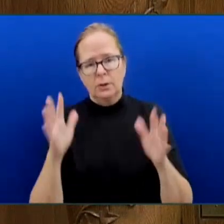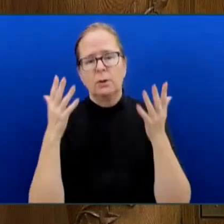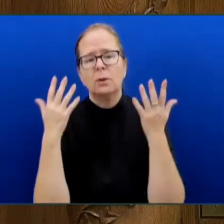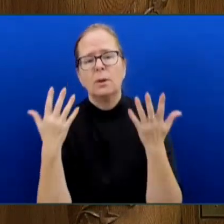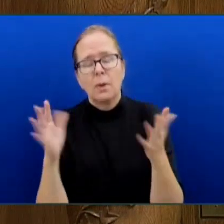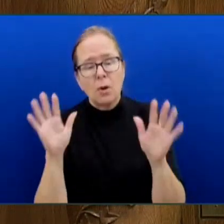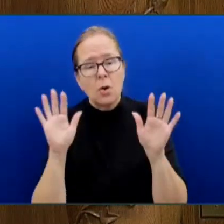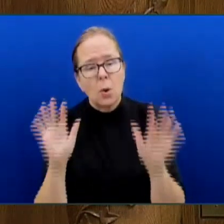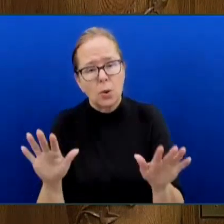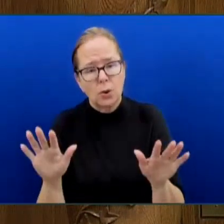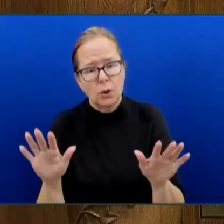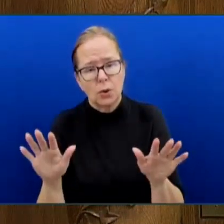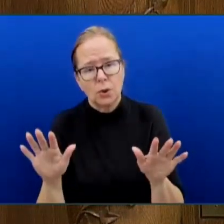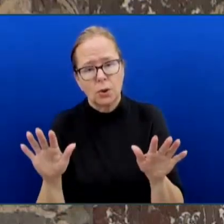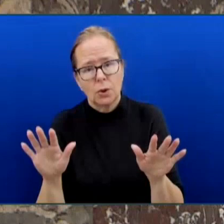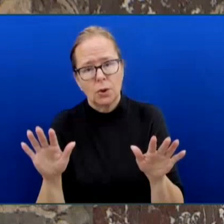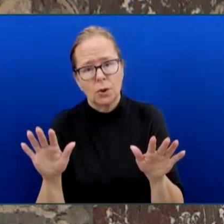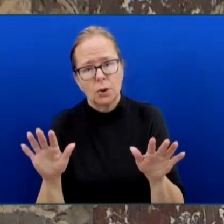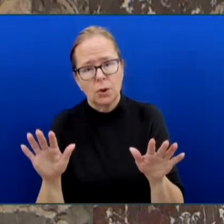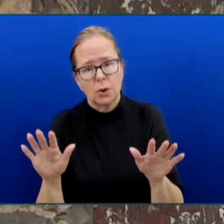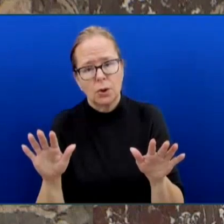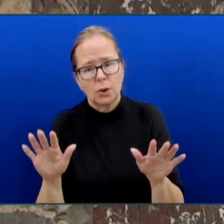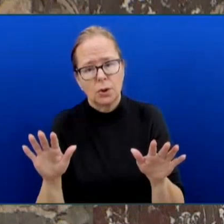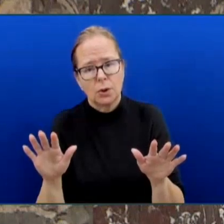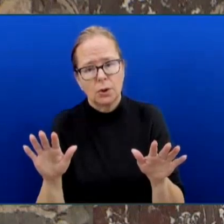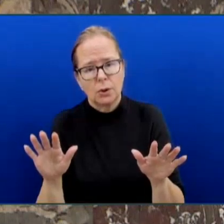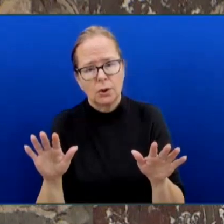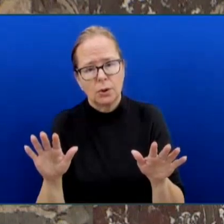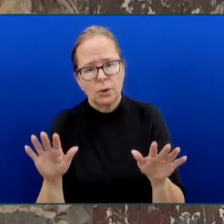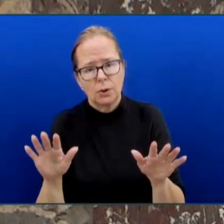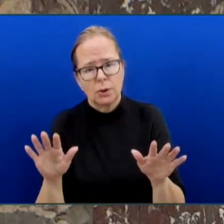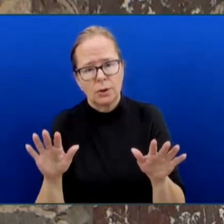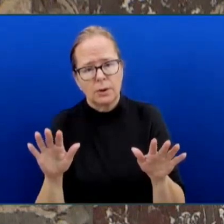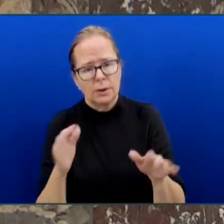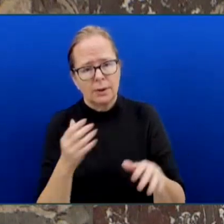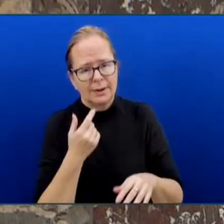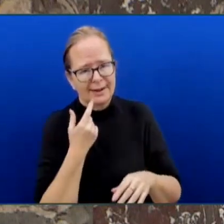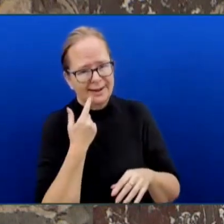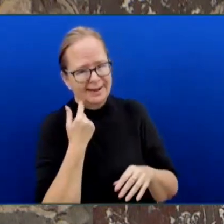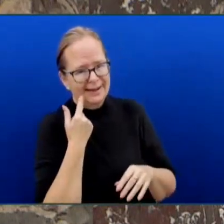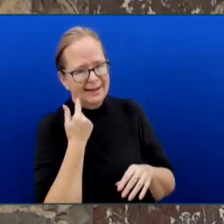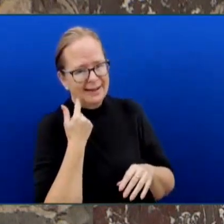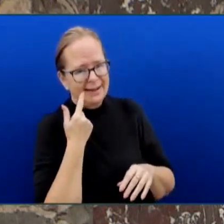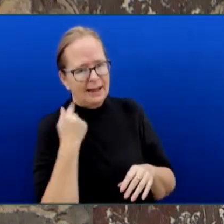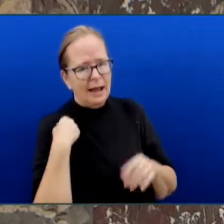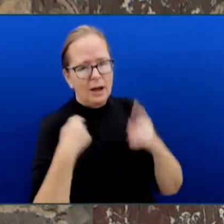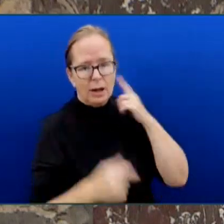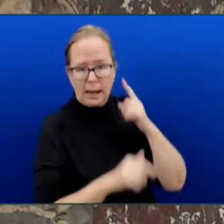Sorry, hearing from the member of Abbotsford West about property speculation, a bit rich, Honourable Speaker. So,